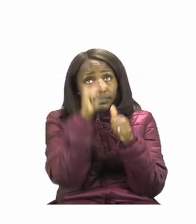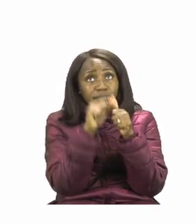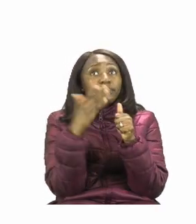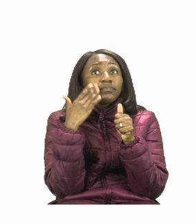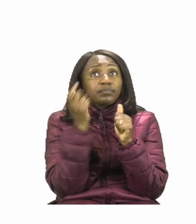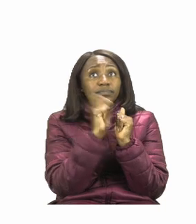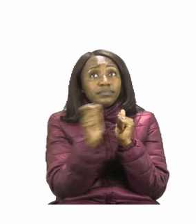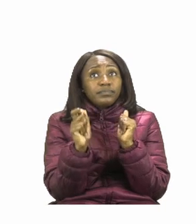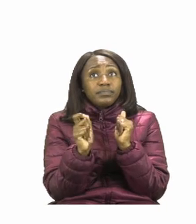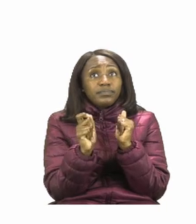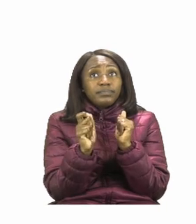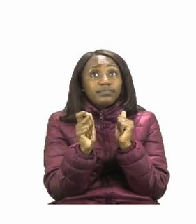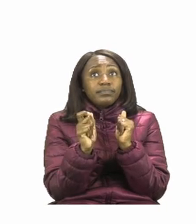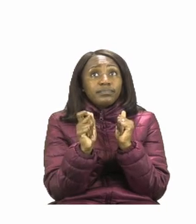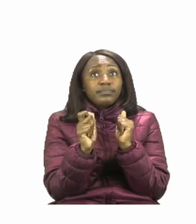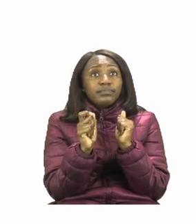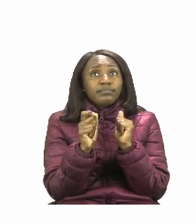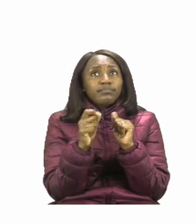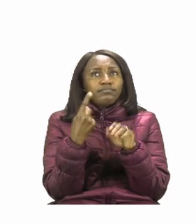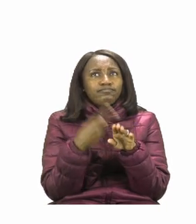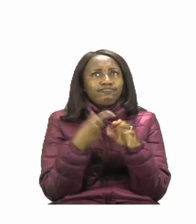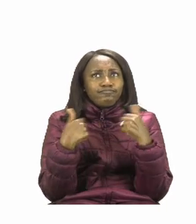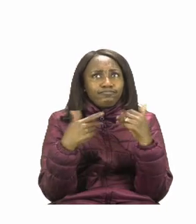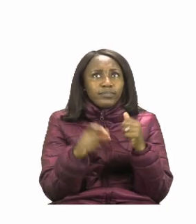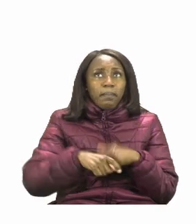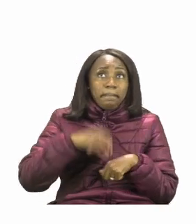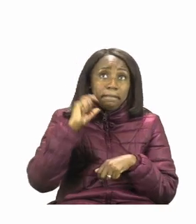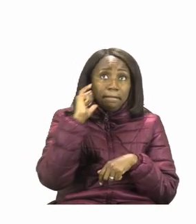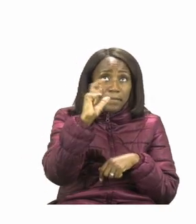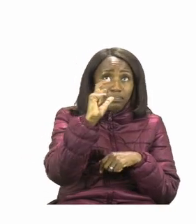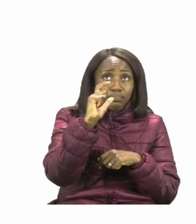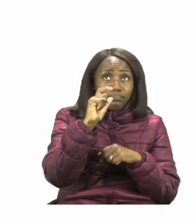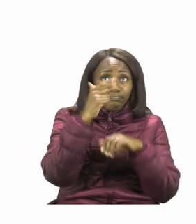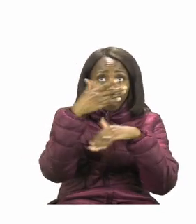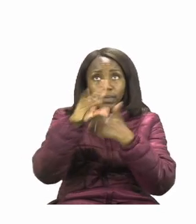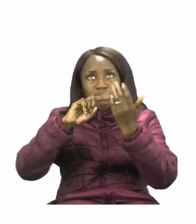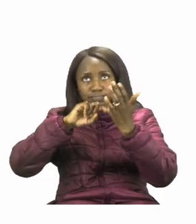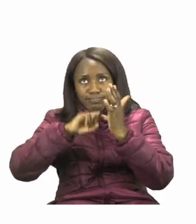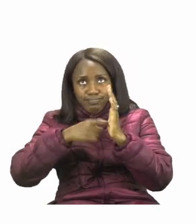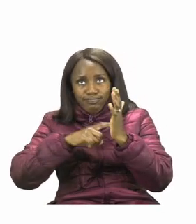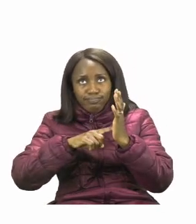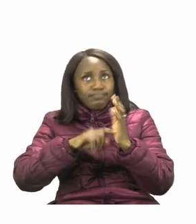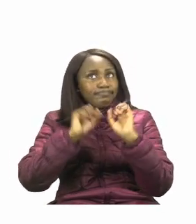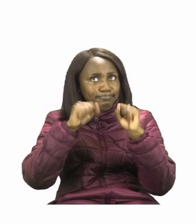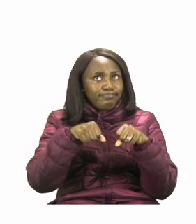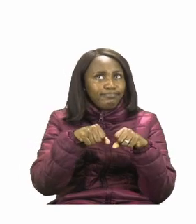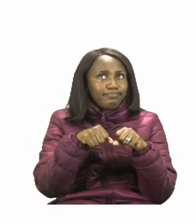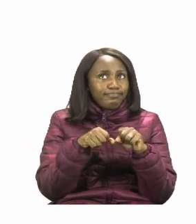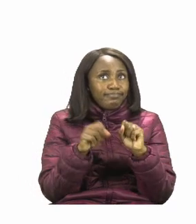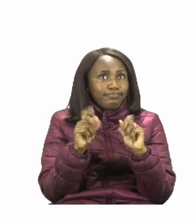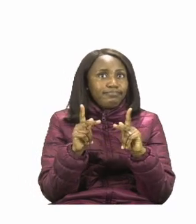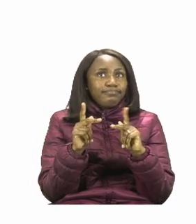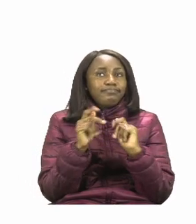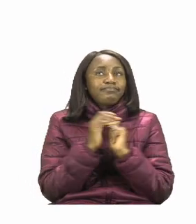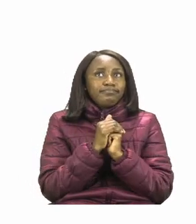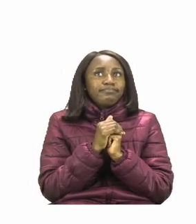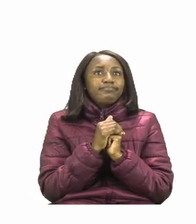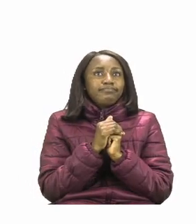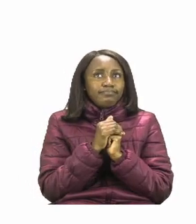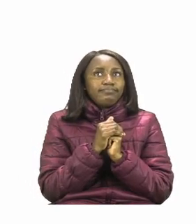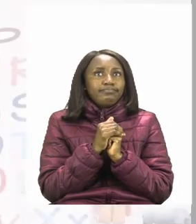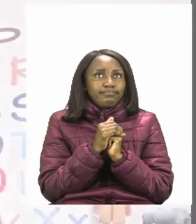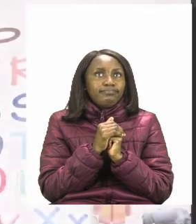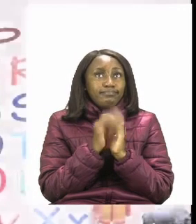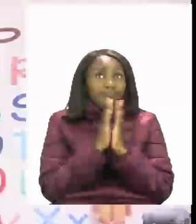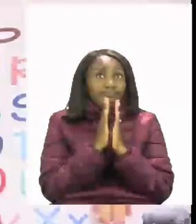anything, we need to know our capital letters and our full stops. So as we write along the way, please don't